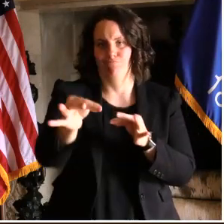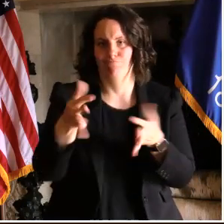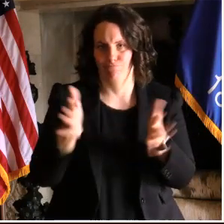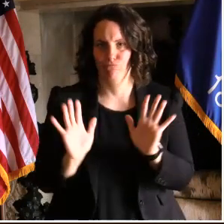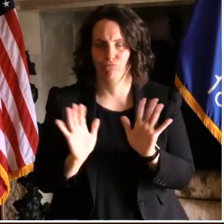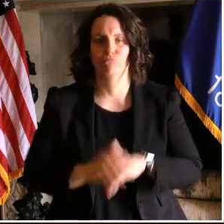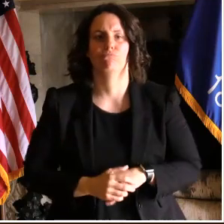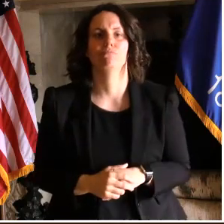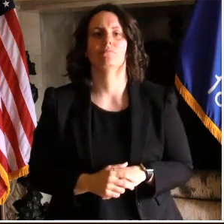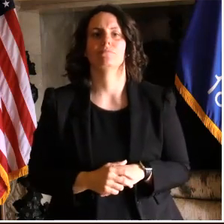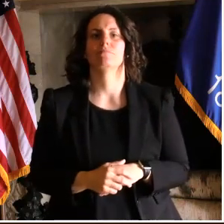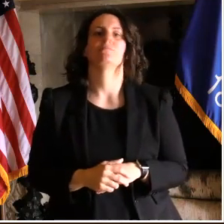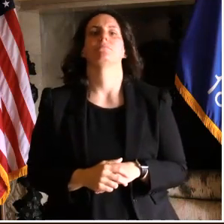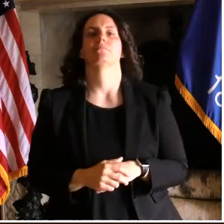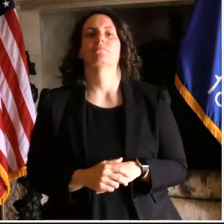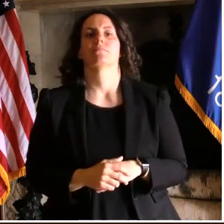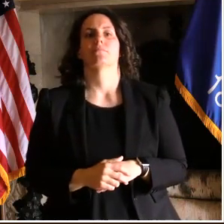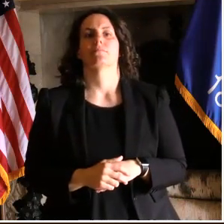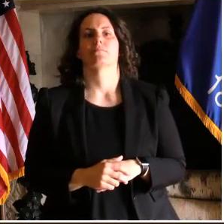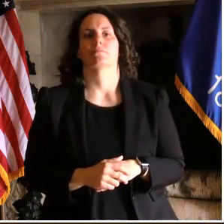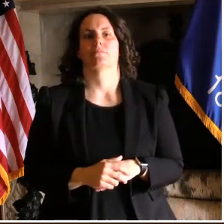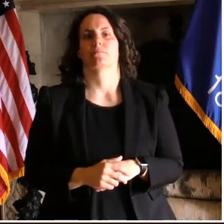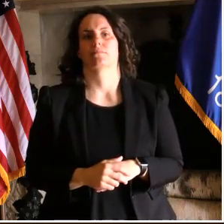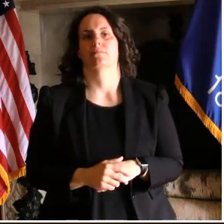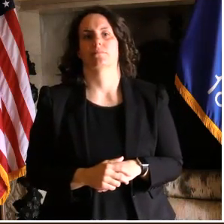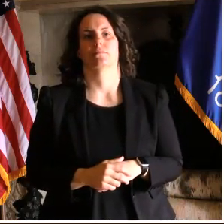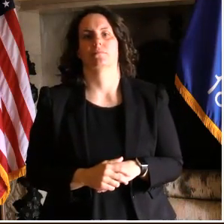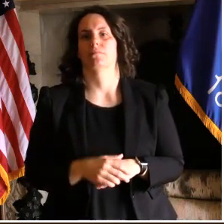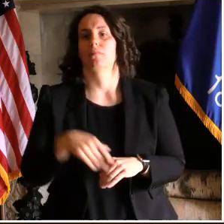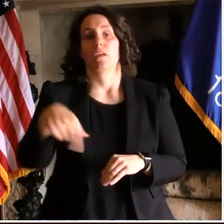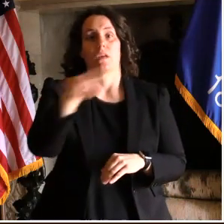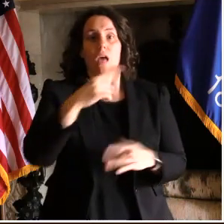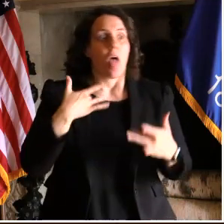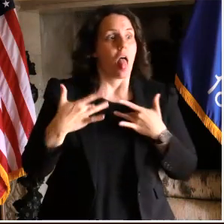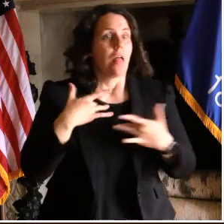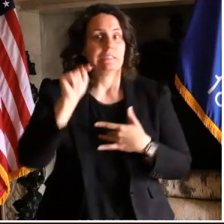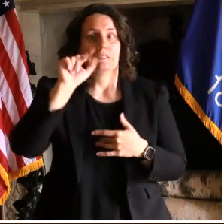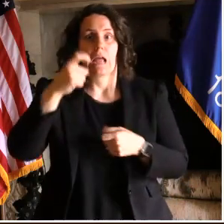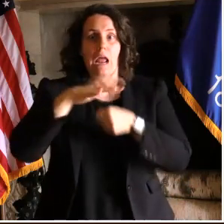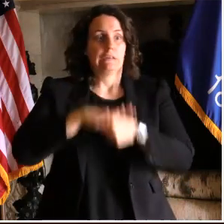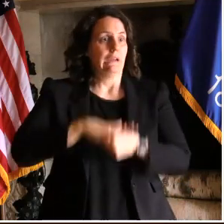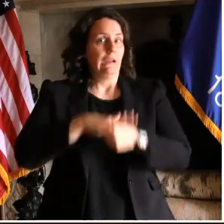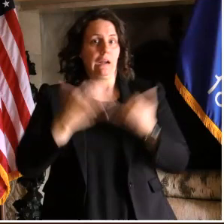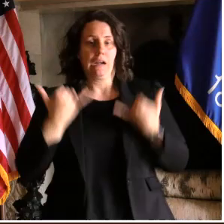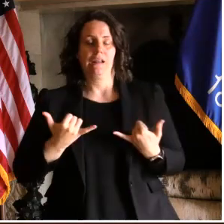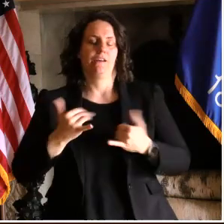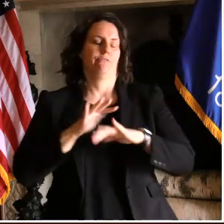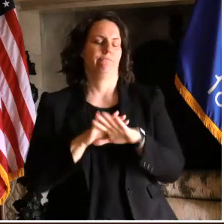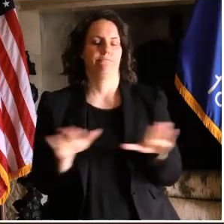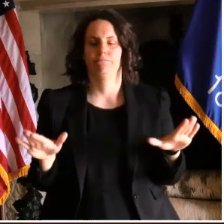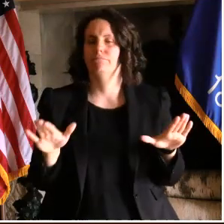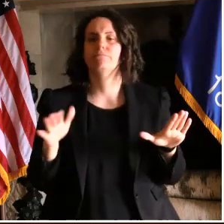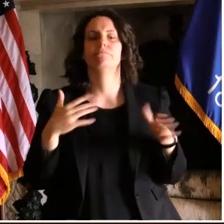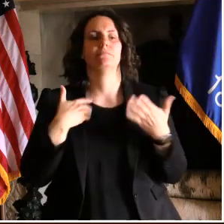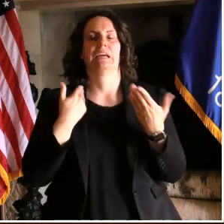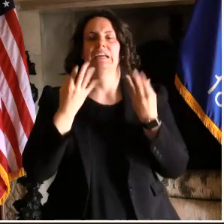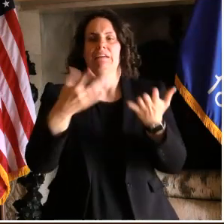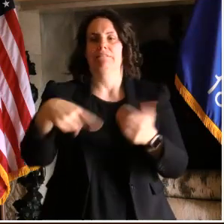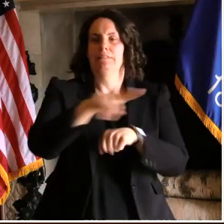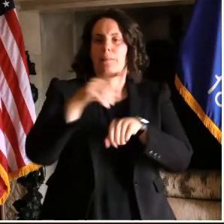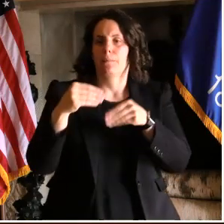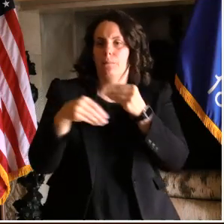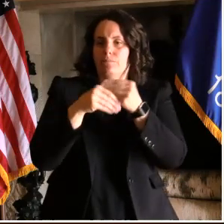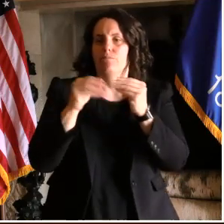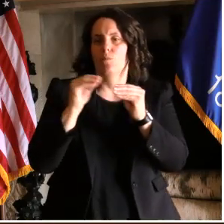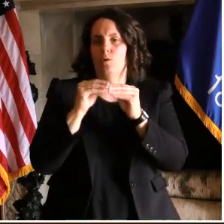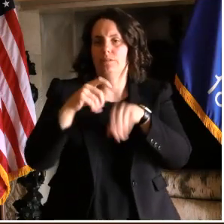you should have to worry about now is a looming tax deadline. Another important date that we want you to know about